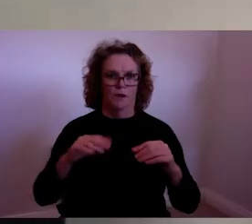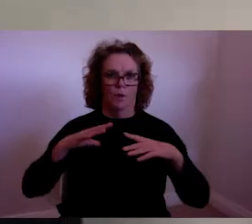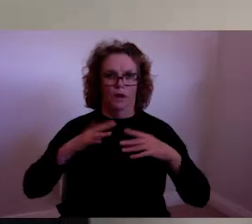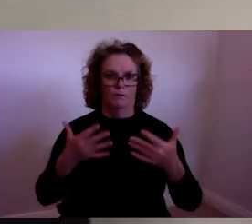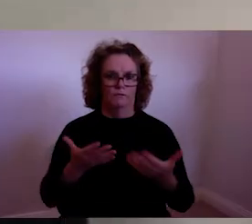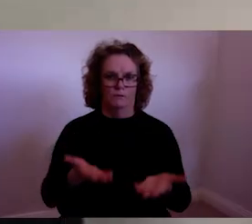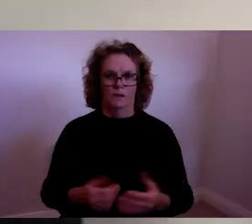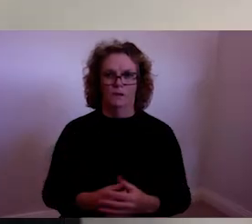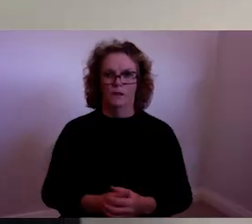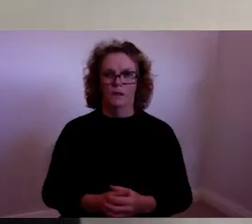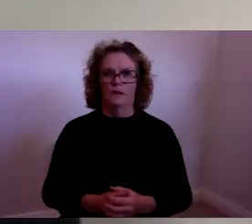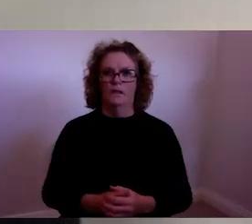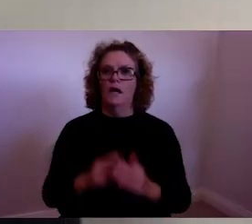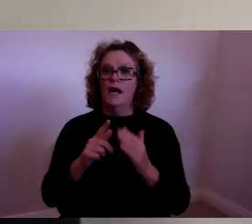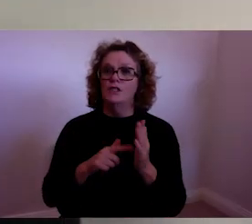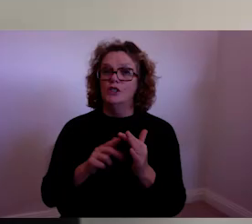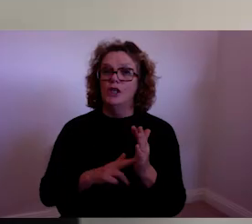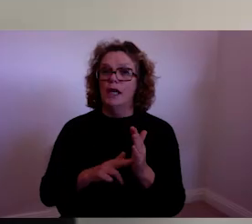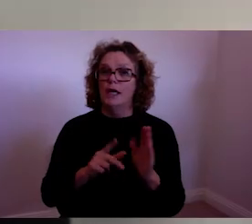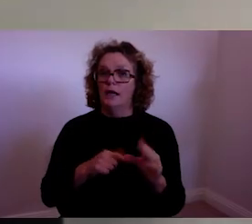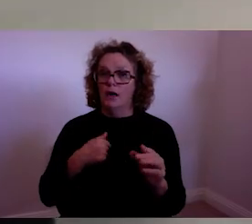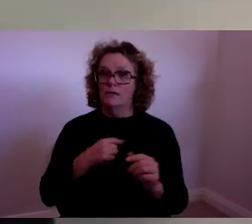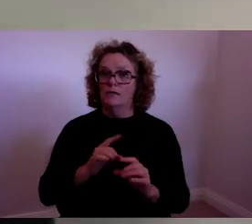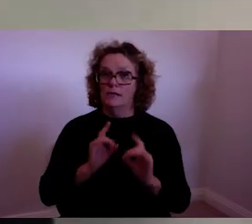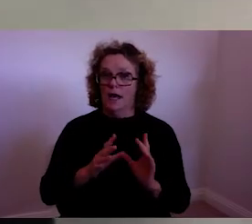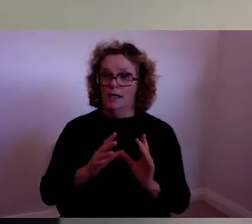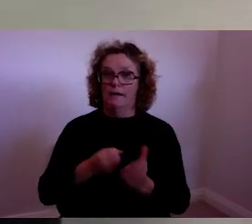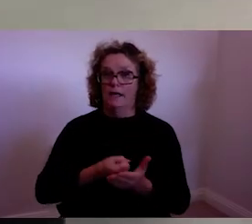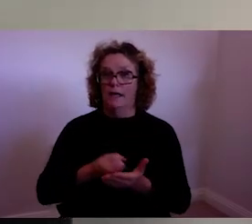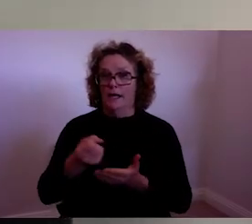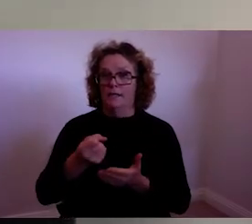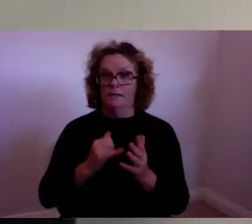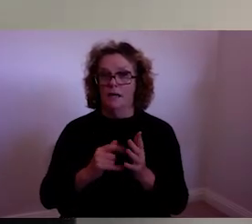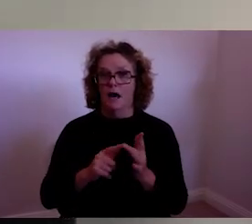I can start maybe hand over to you, Simon. I think